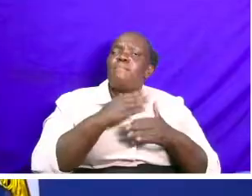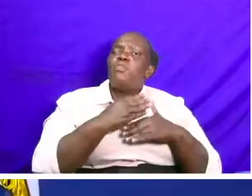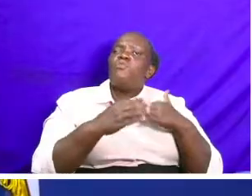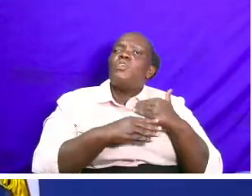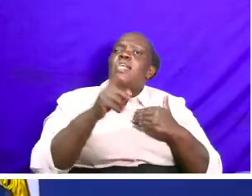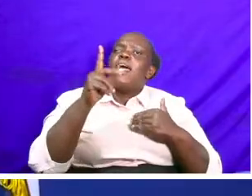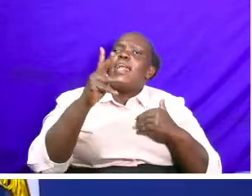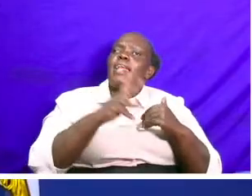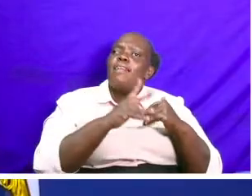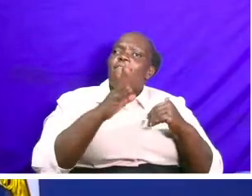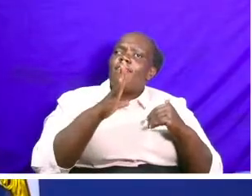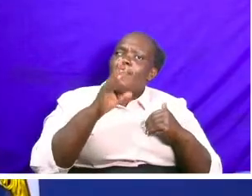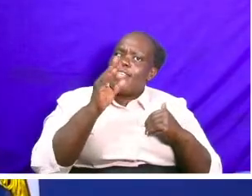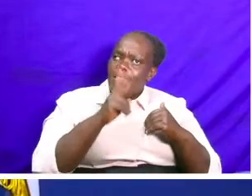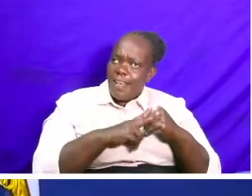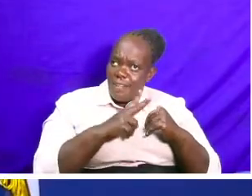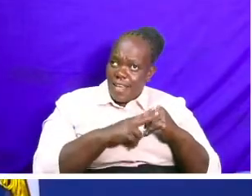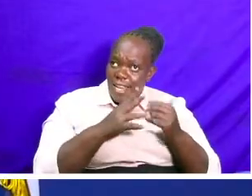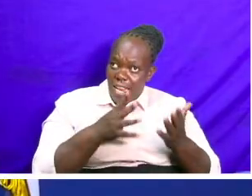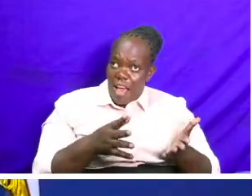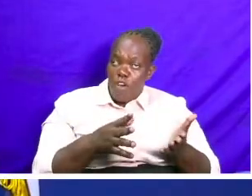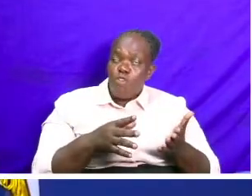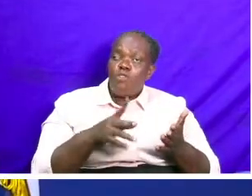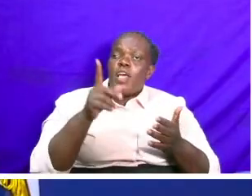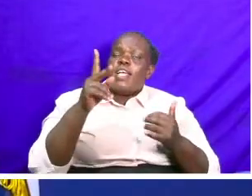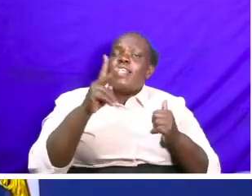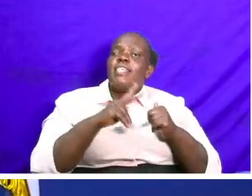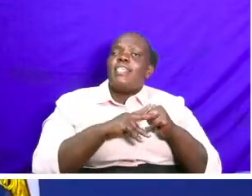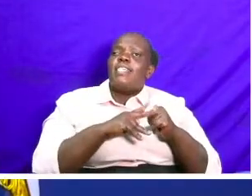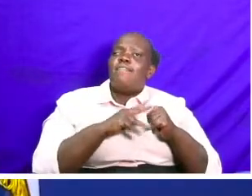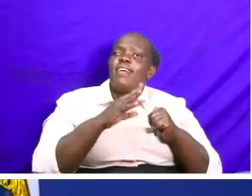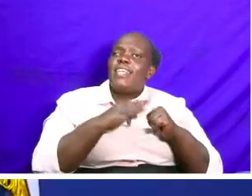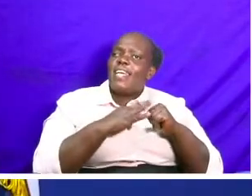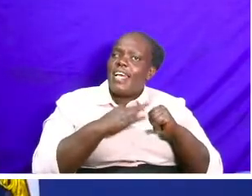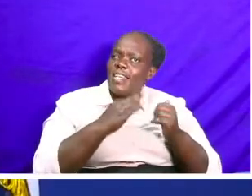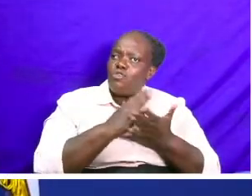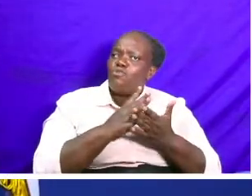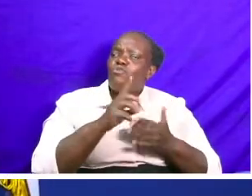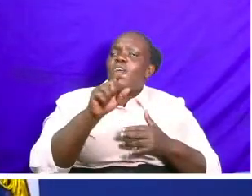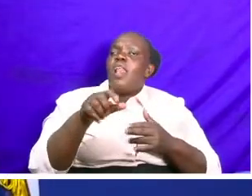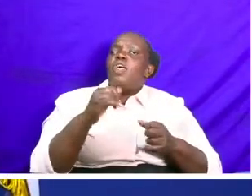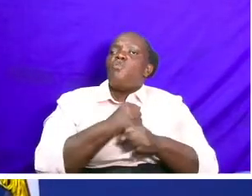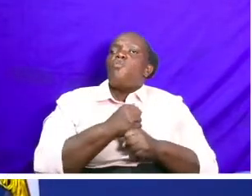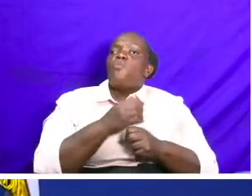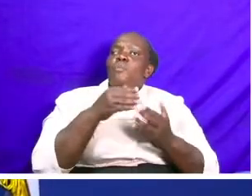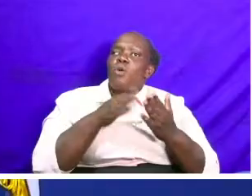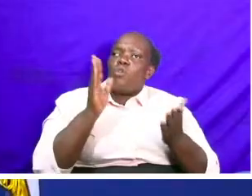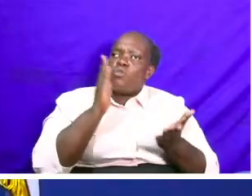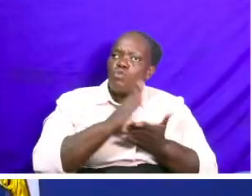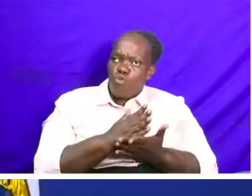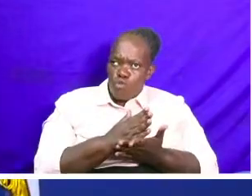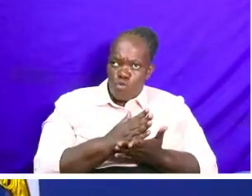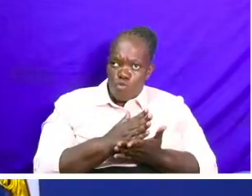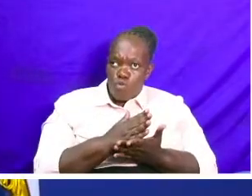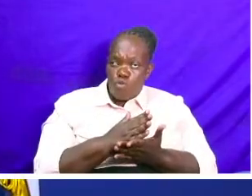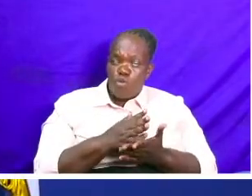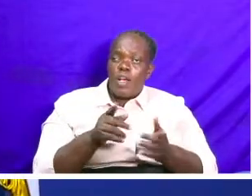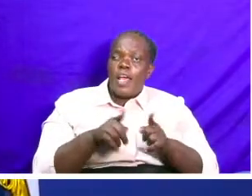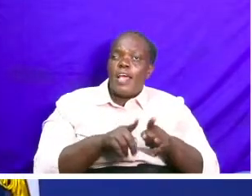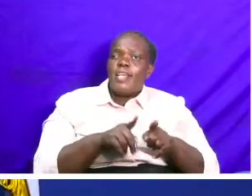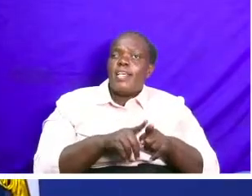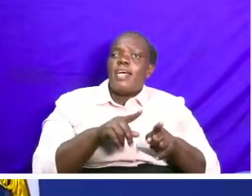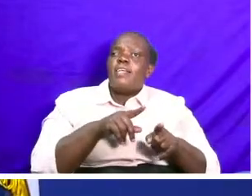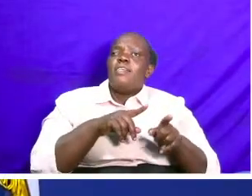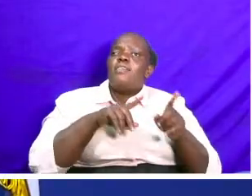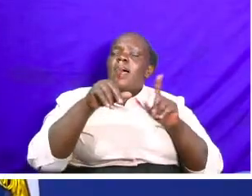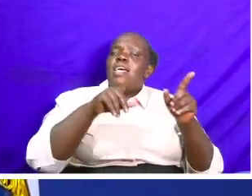1957 and upgraded in 1978. We need to do more if we are to maintain our competitive edge as a transport